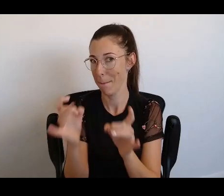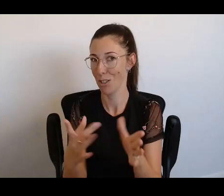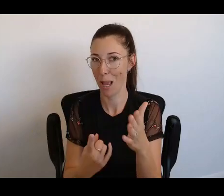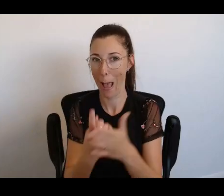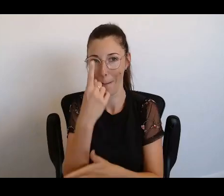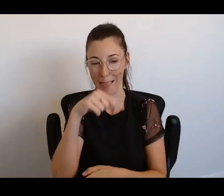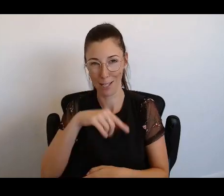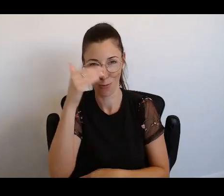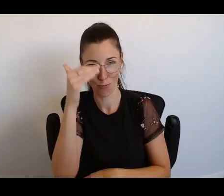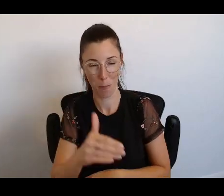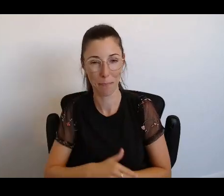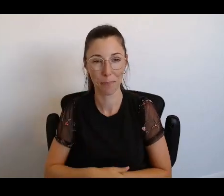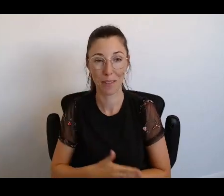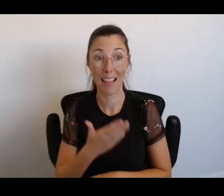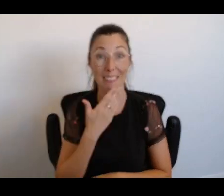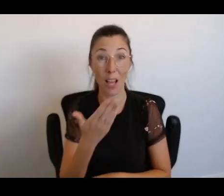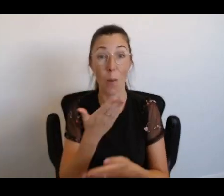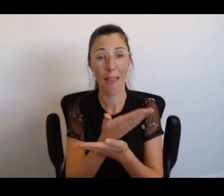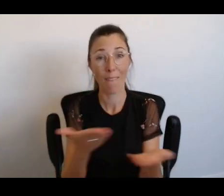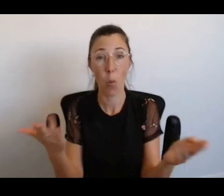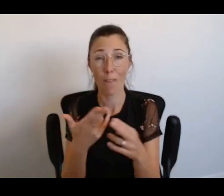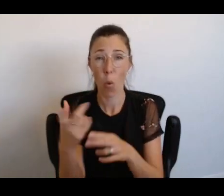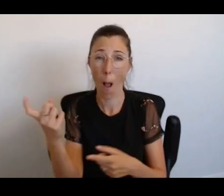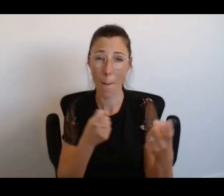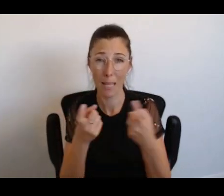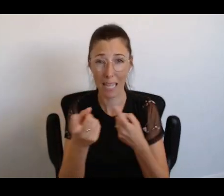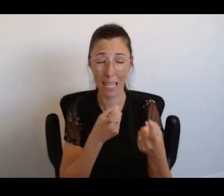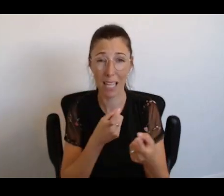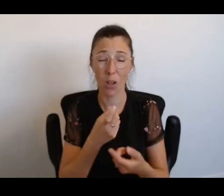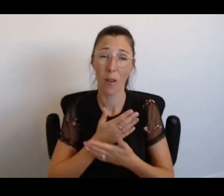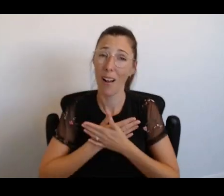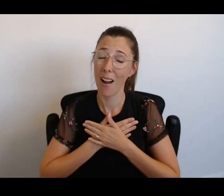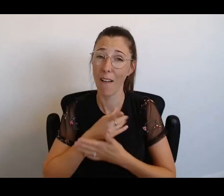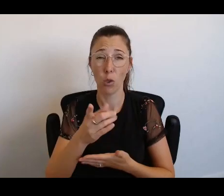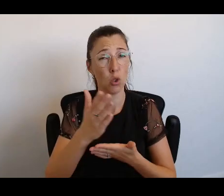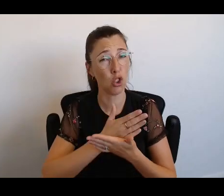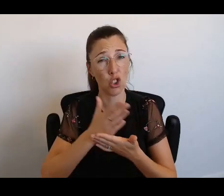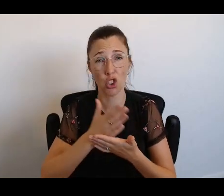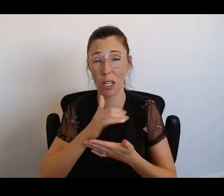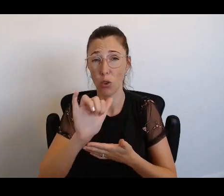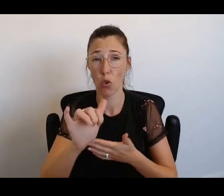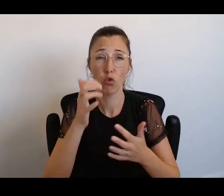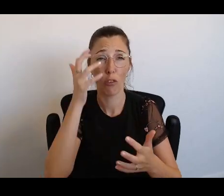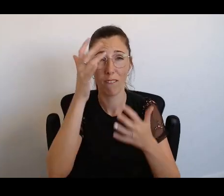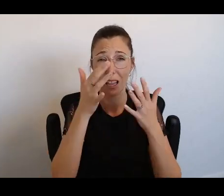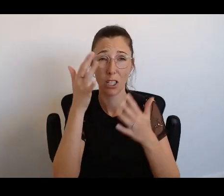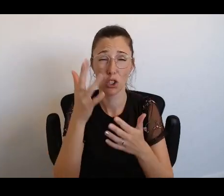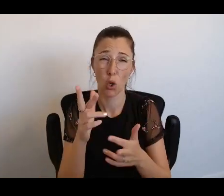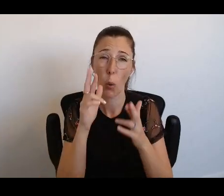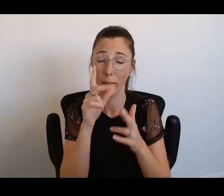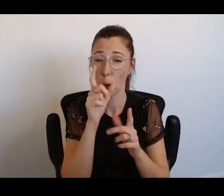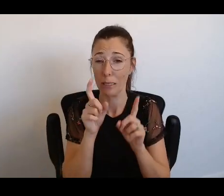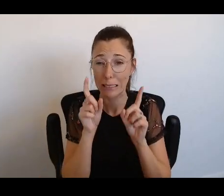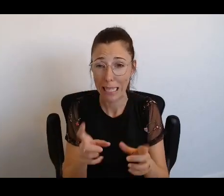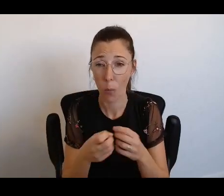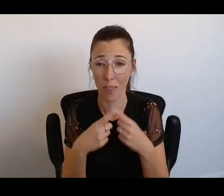wanted to thank everyone for coming. We really would love you to share your reflections and stay with us this afternoon. We're going to